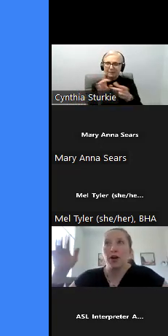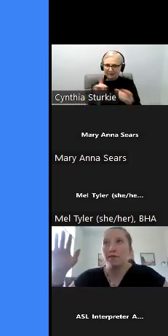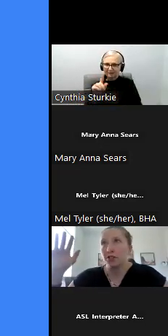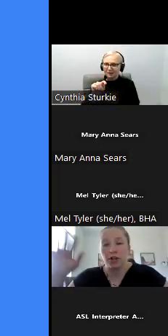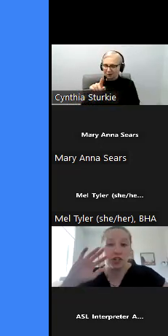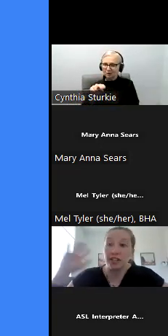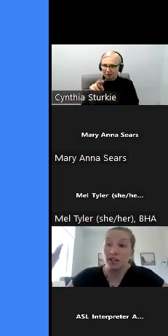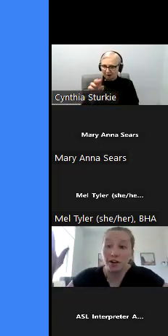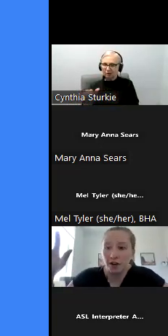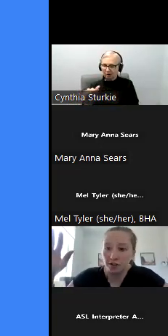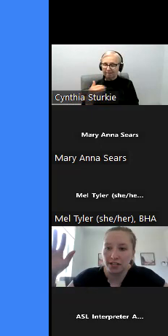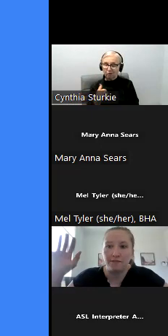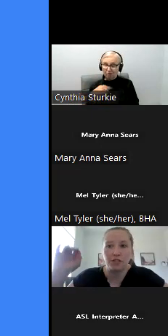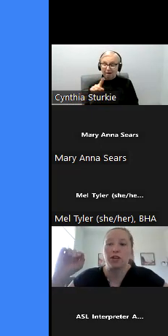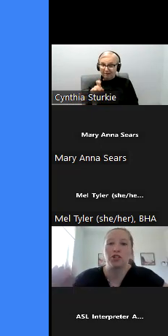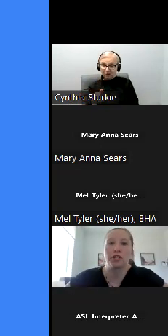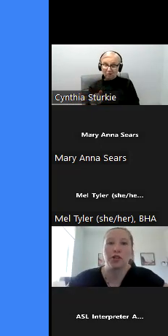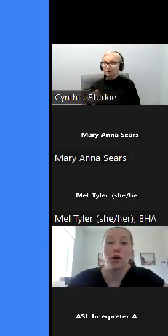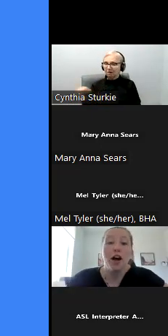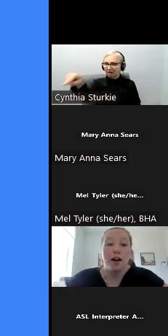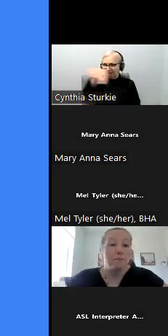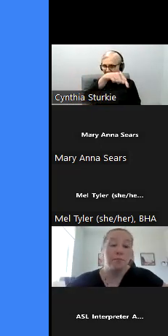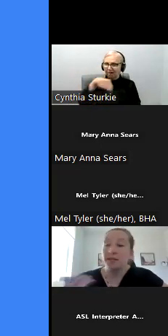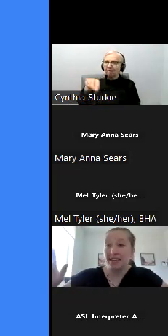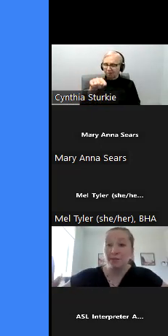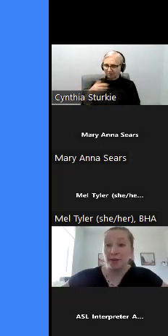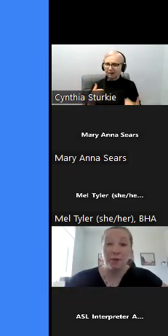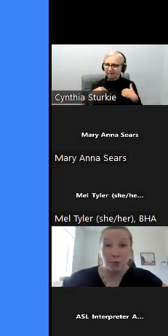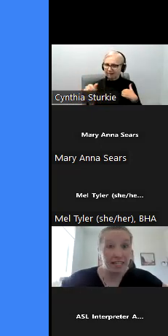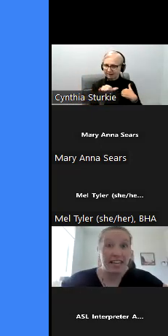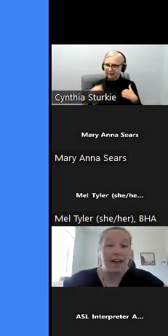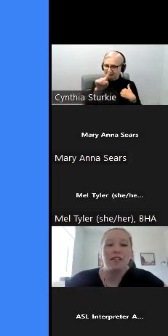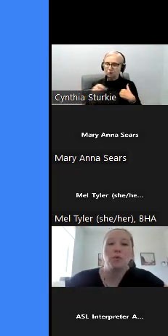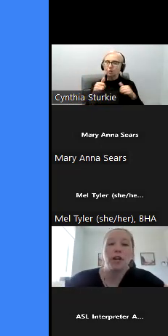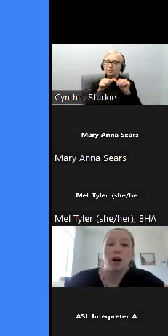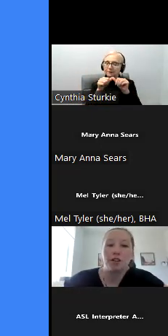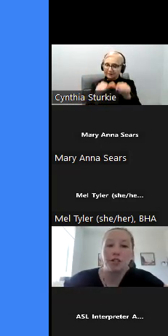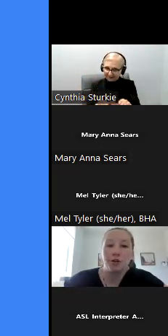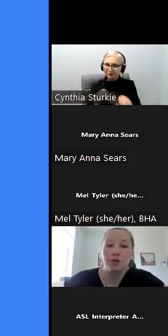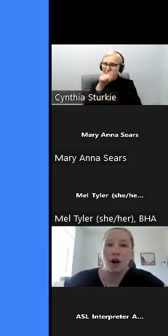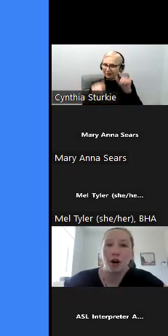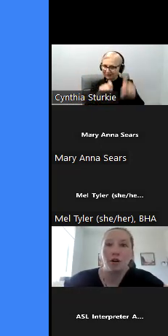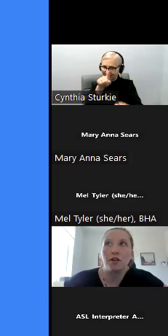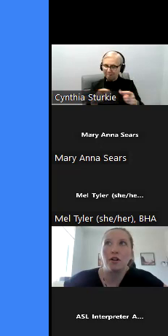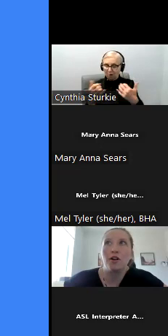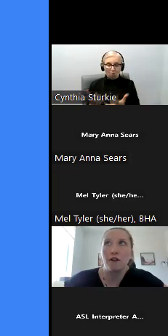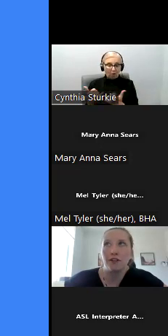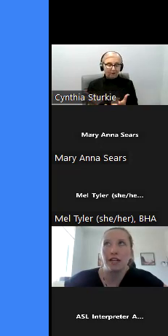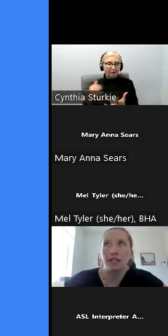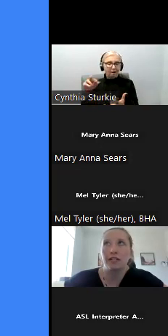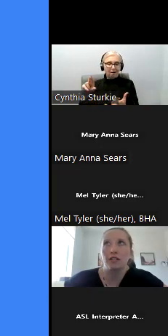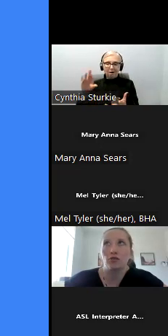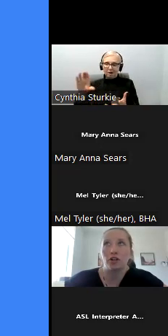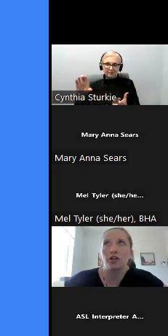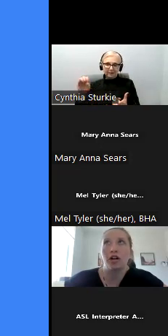I'm sure if you have this question, then a lot of others have this question. So please keep bringing it. At this point, RCOs are not